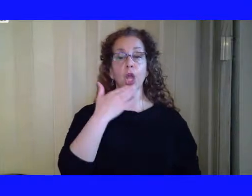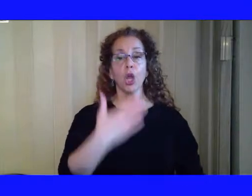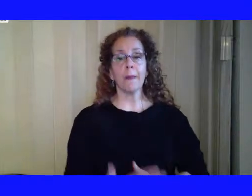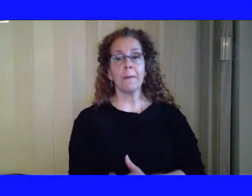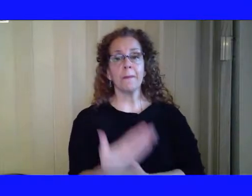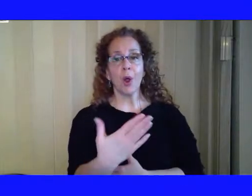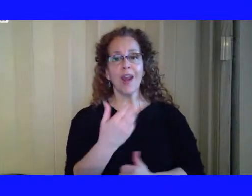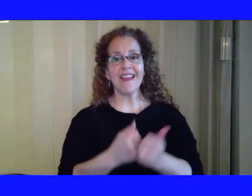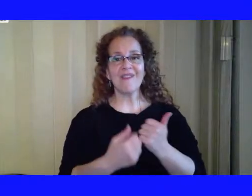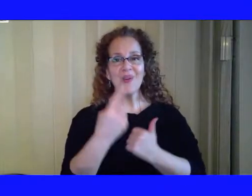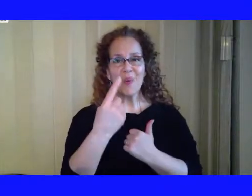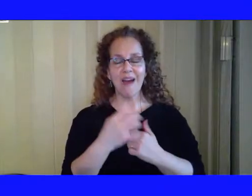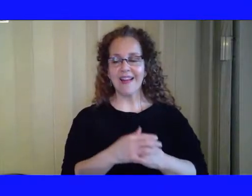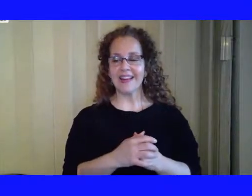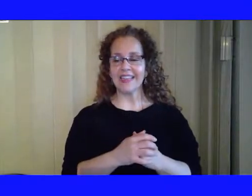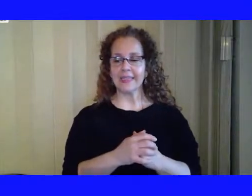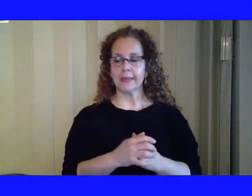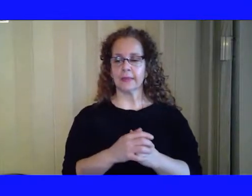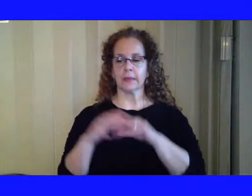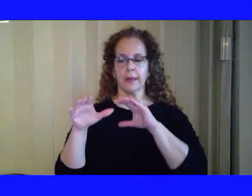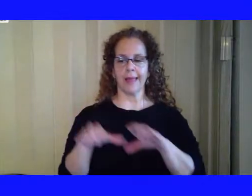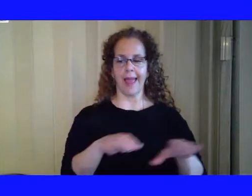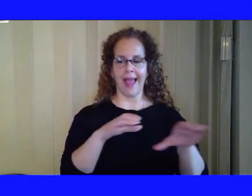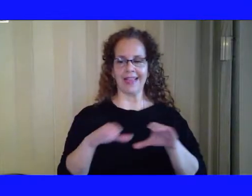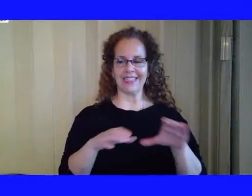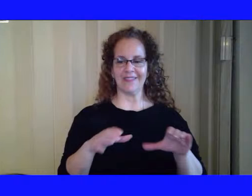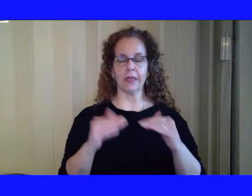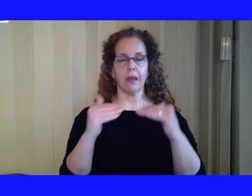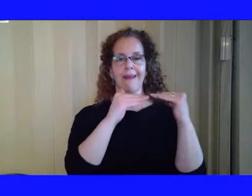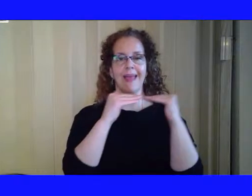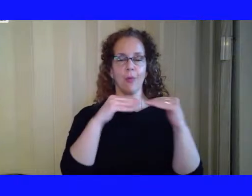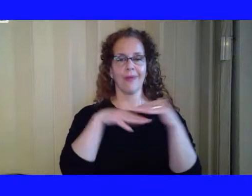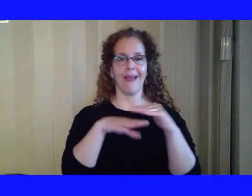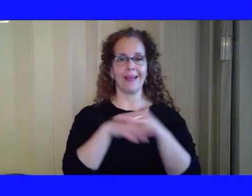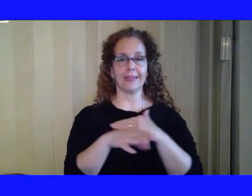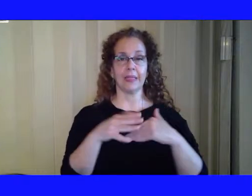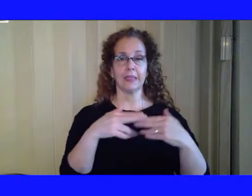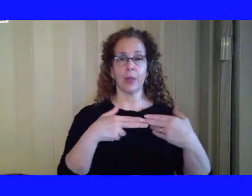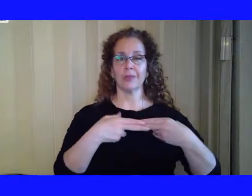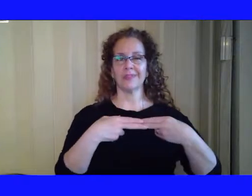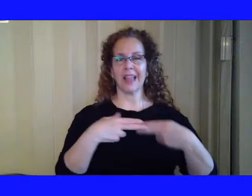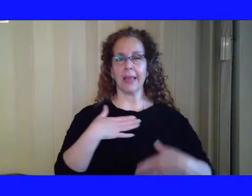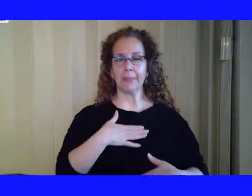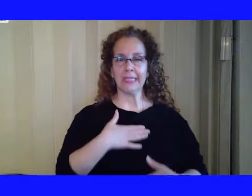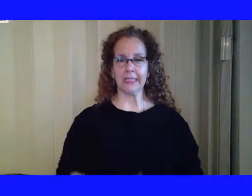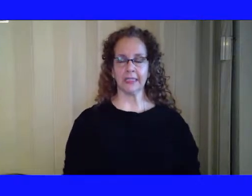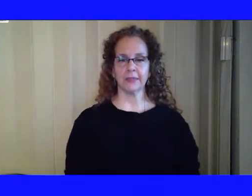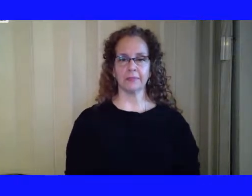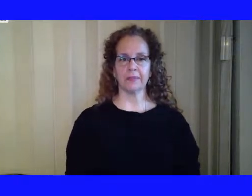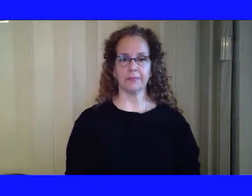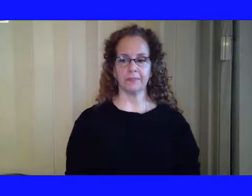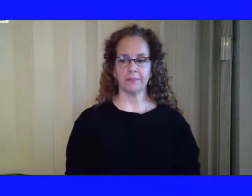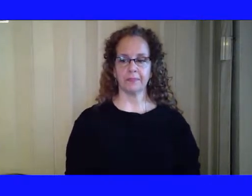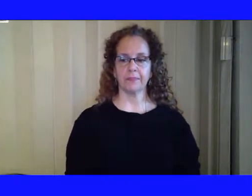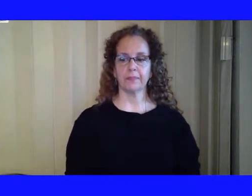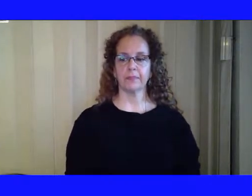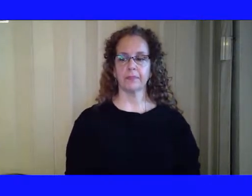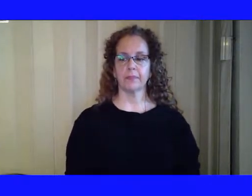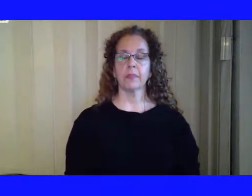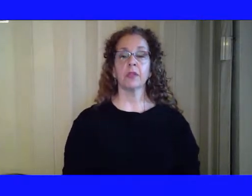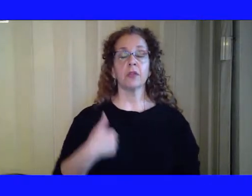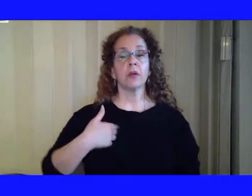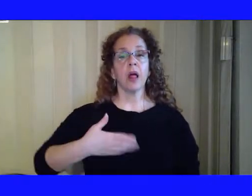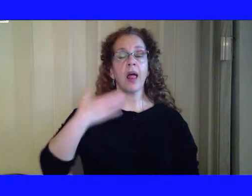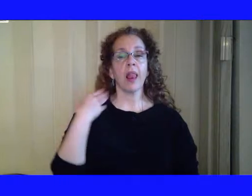work groups. Some of those meetings have already occurred and others are in progress of being scheduled. And just as a reminder, our 4 work